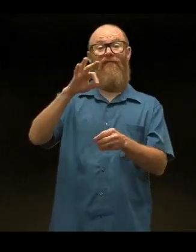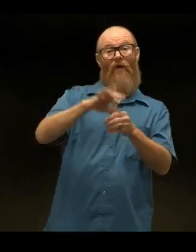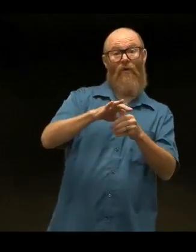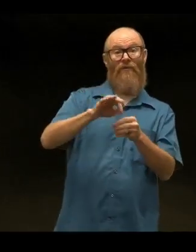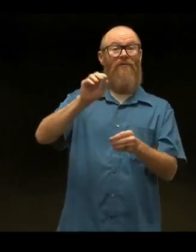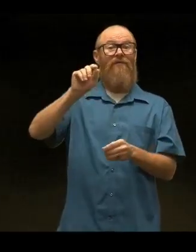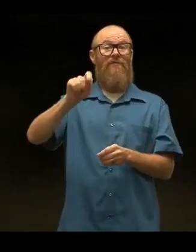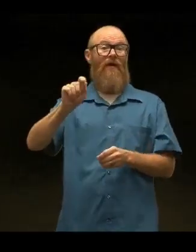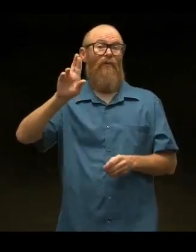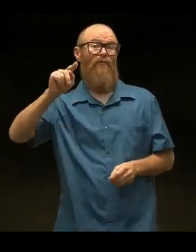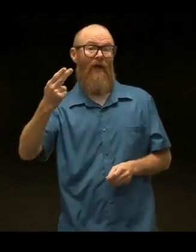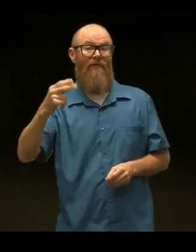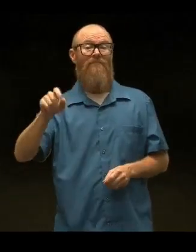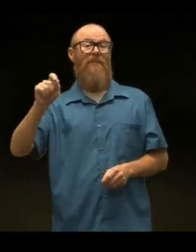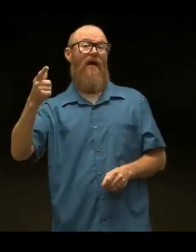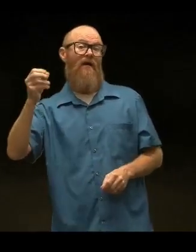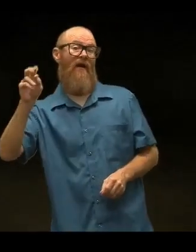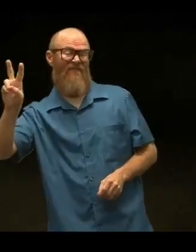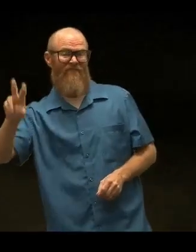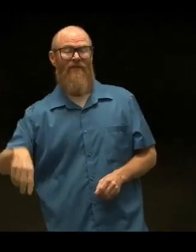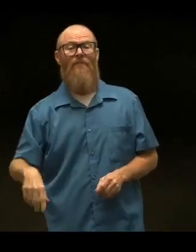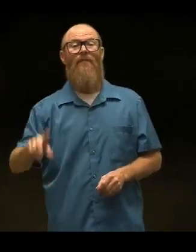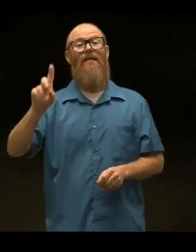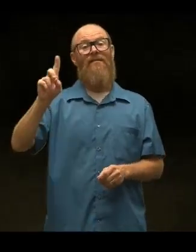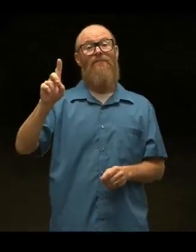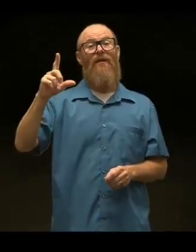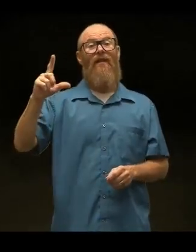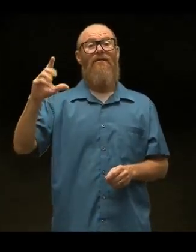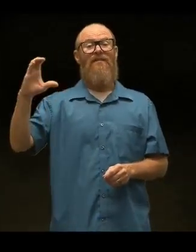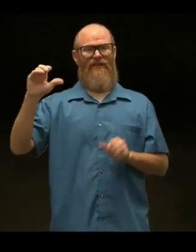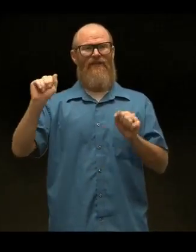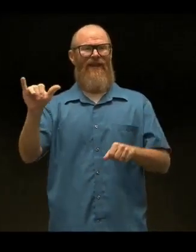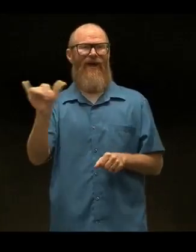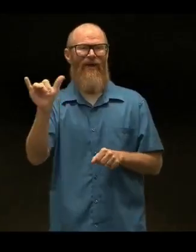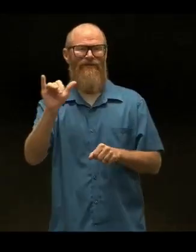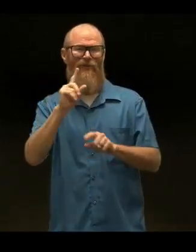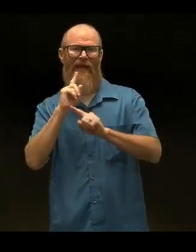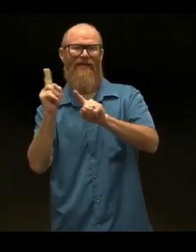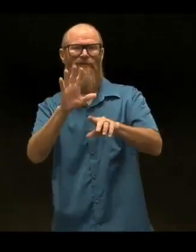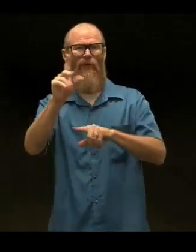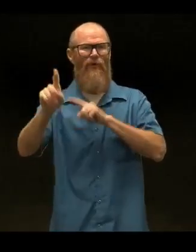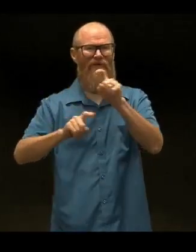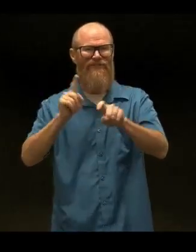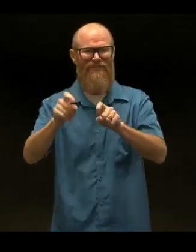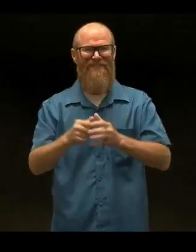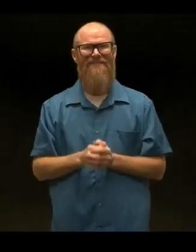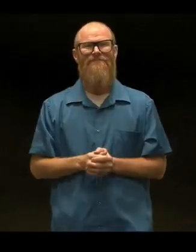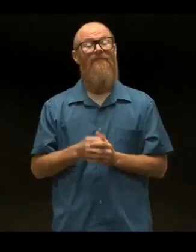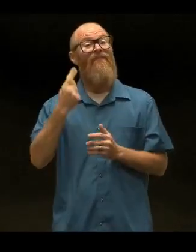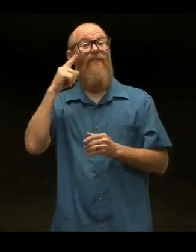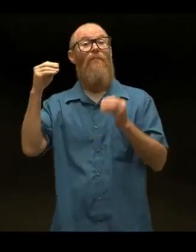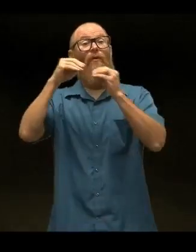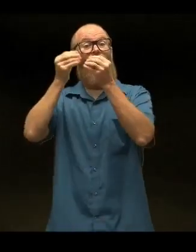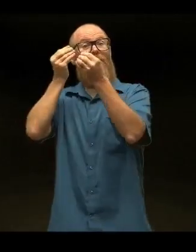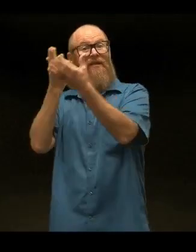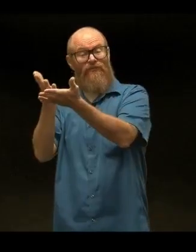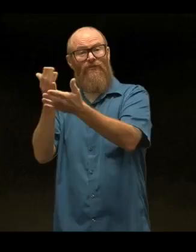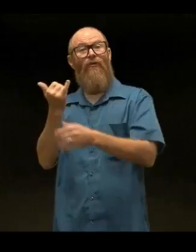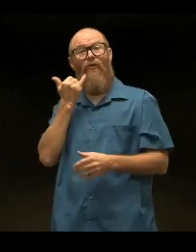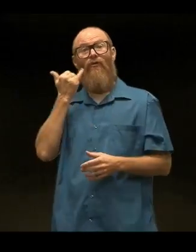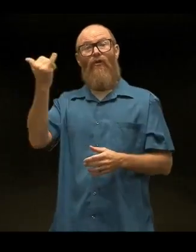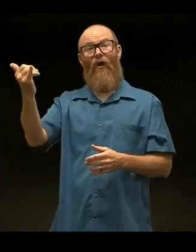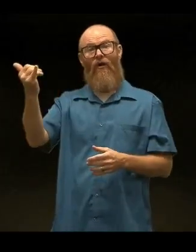vote.utah.gov. The Disability Law Center can also answer your questions or address concerns you have about voting rights. For more information,